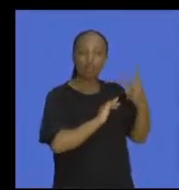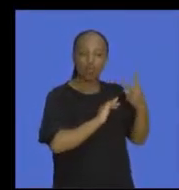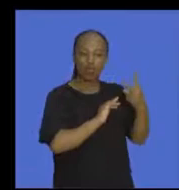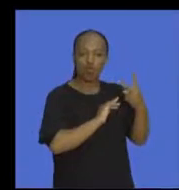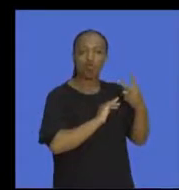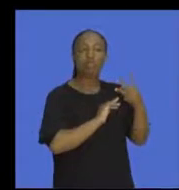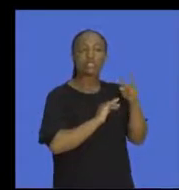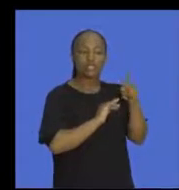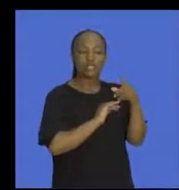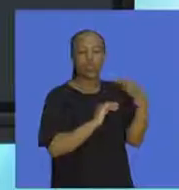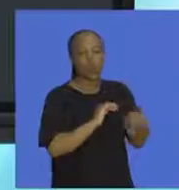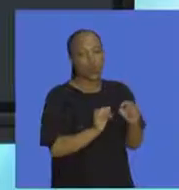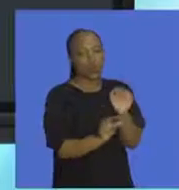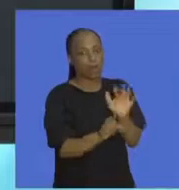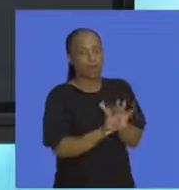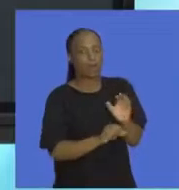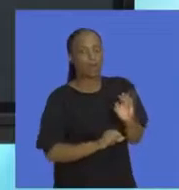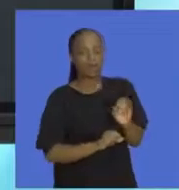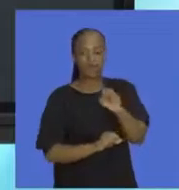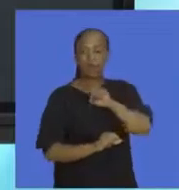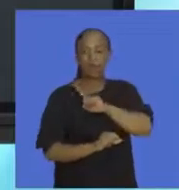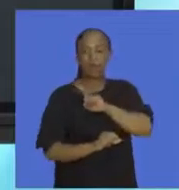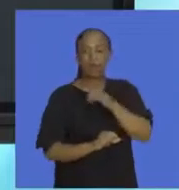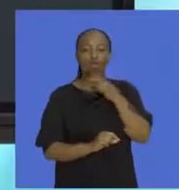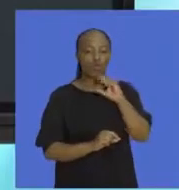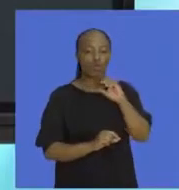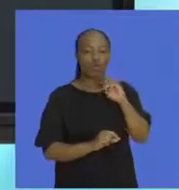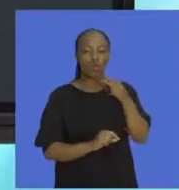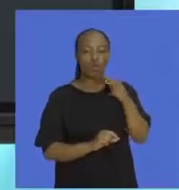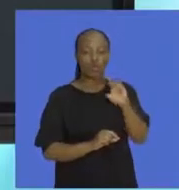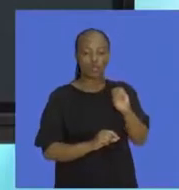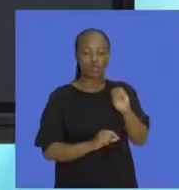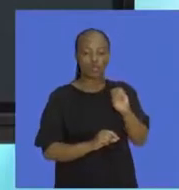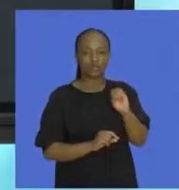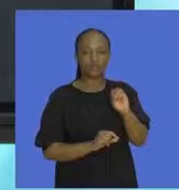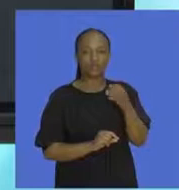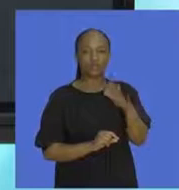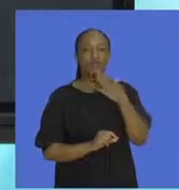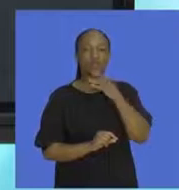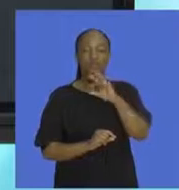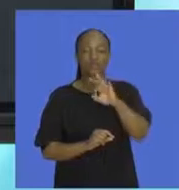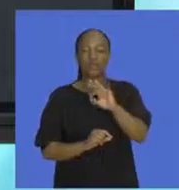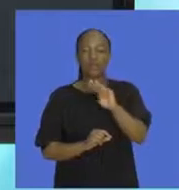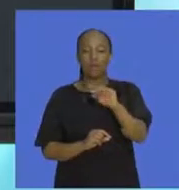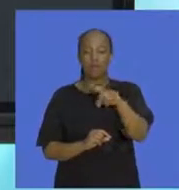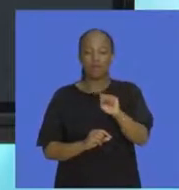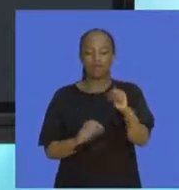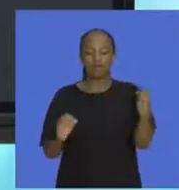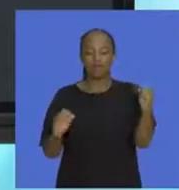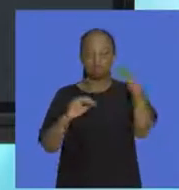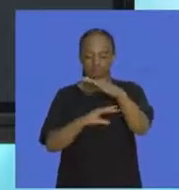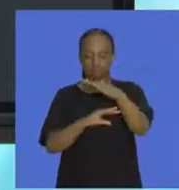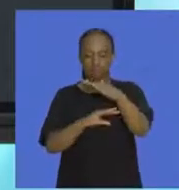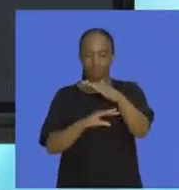very important, implication. Now, you realize that the 2 ohm had 3 amperes of